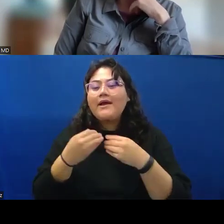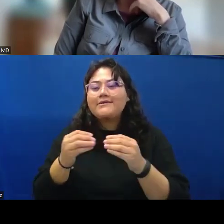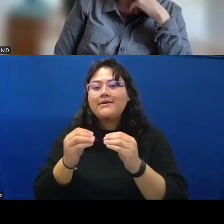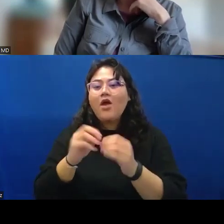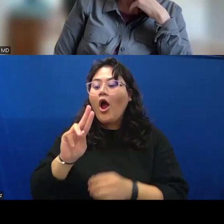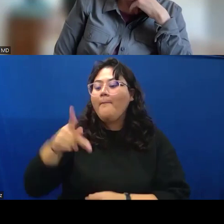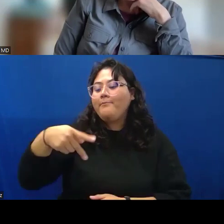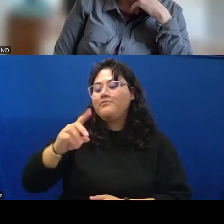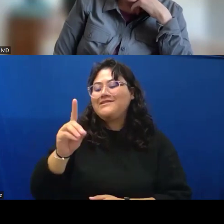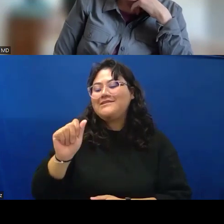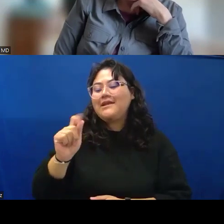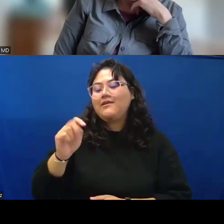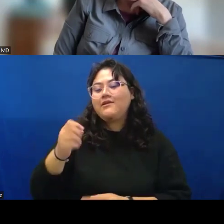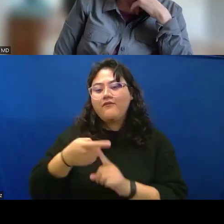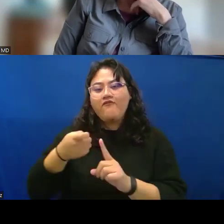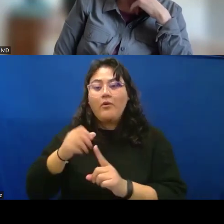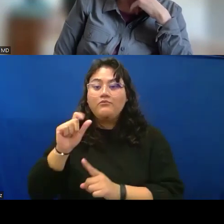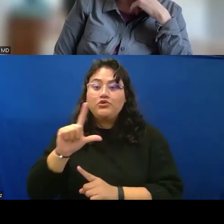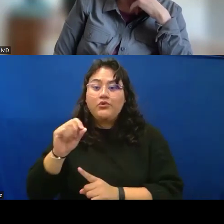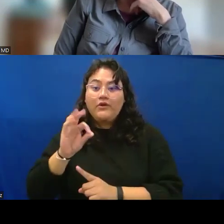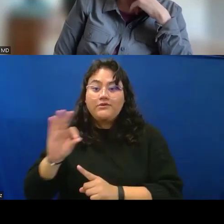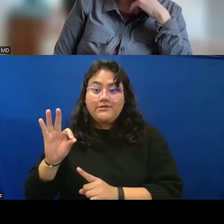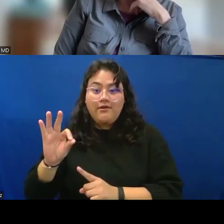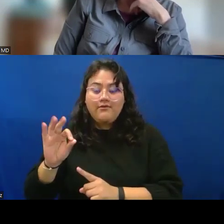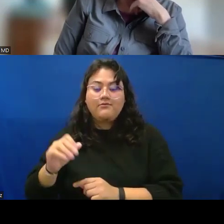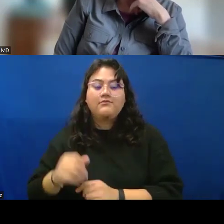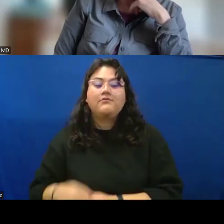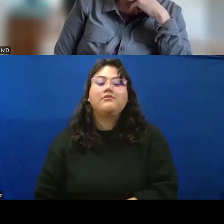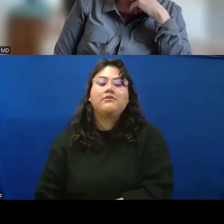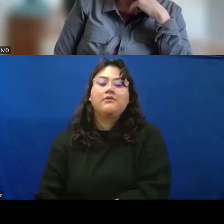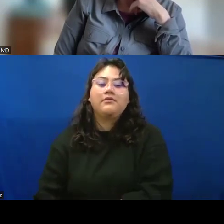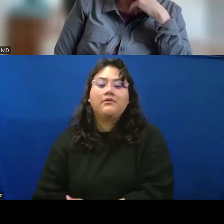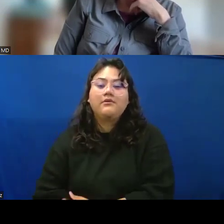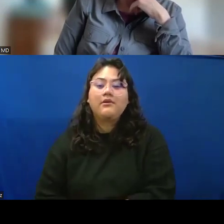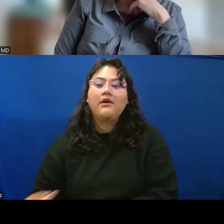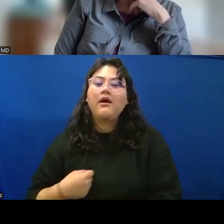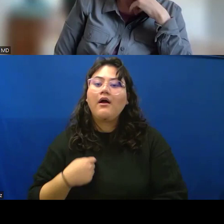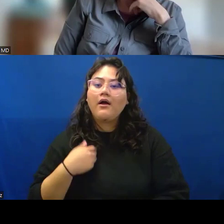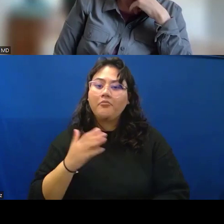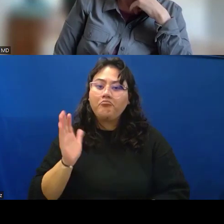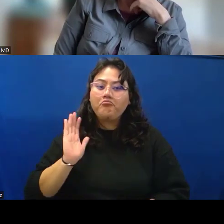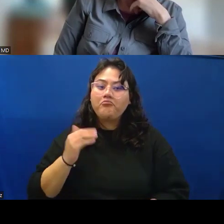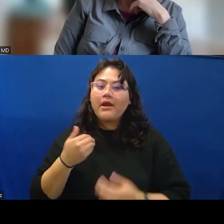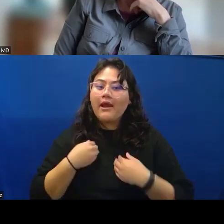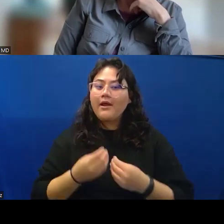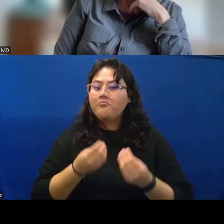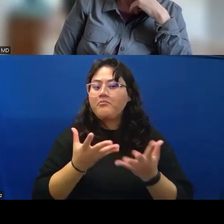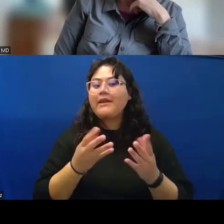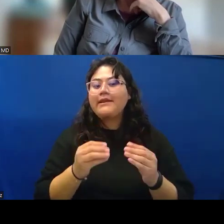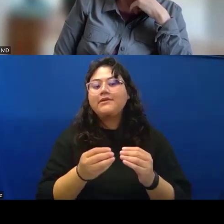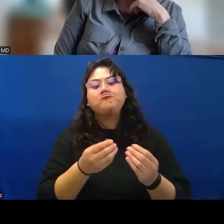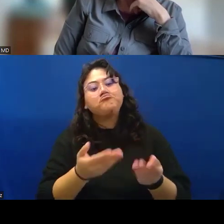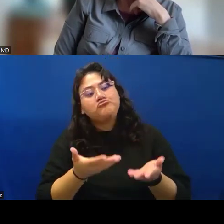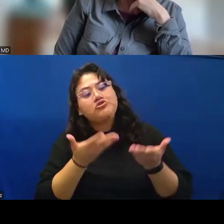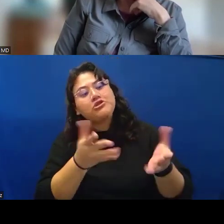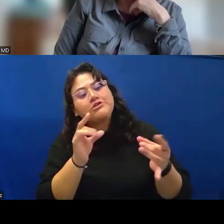2009. I was one of the internal reviewers and I had extensive comments and suggestions. So the authoring group